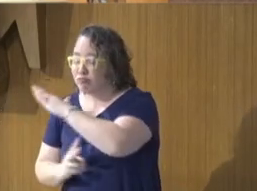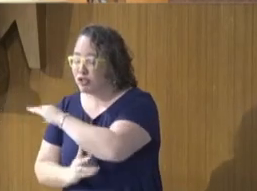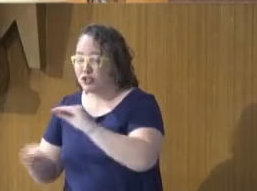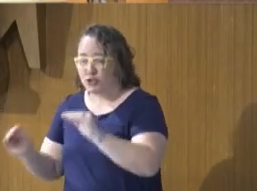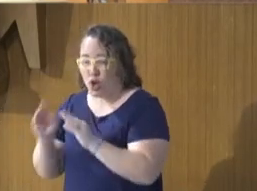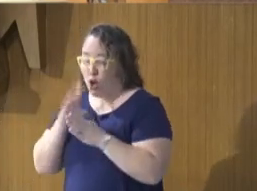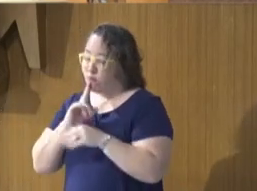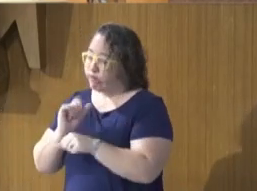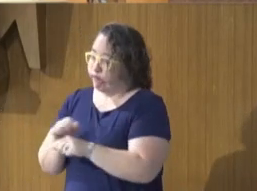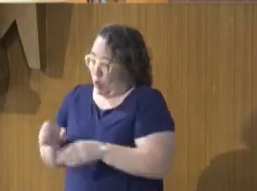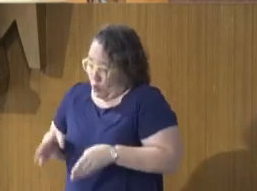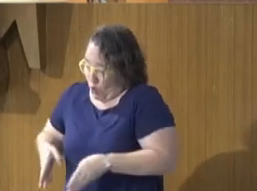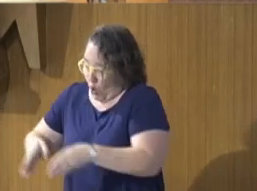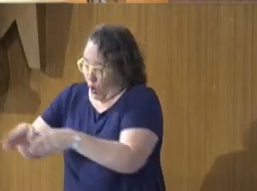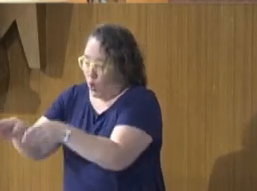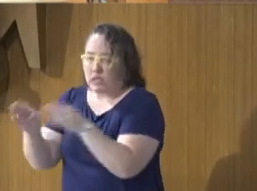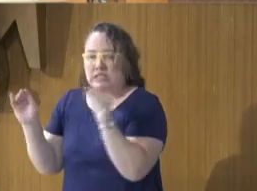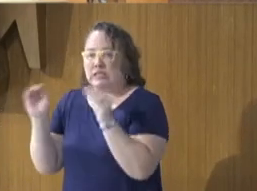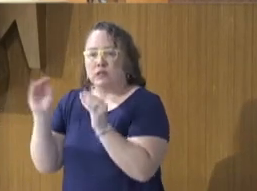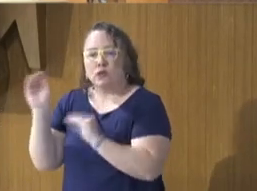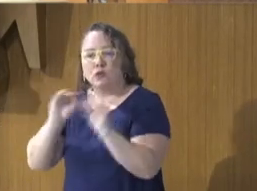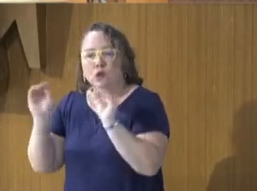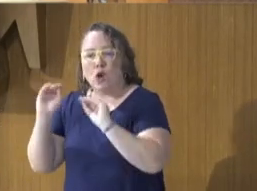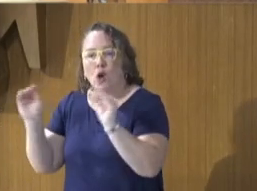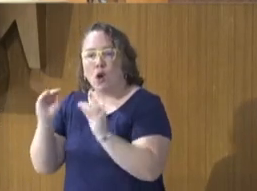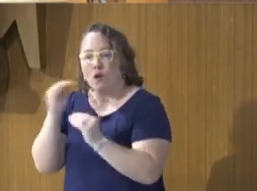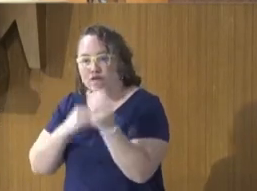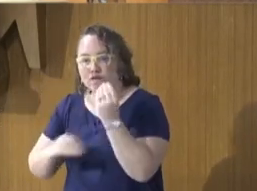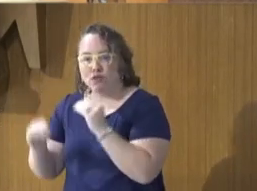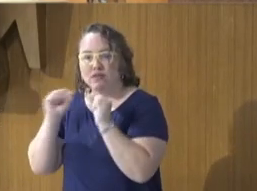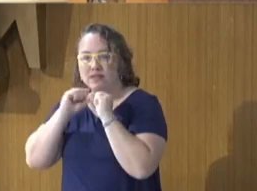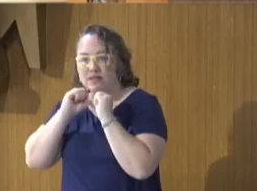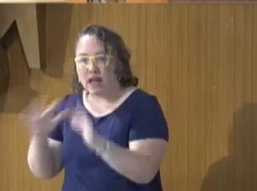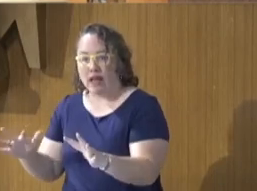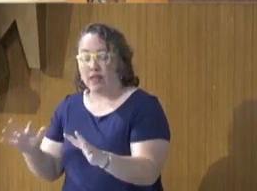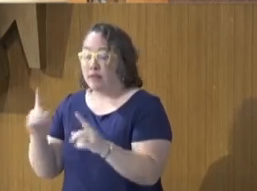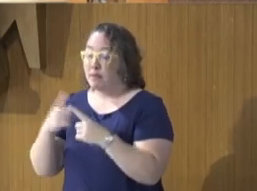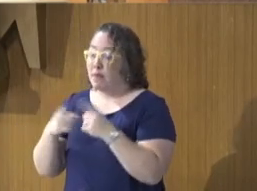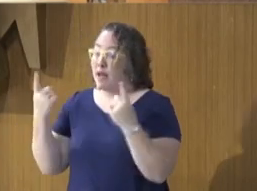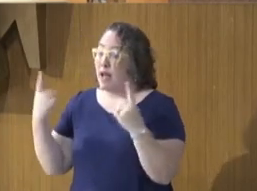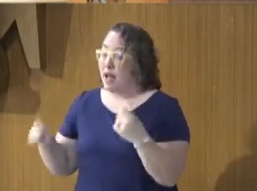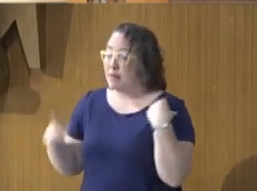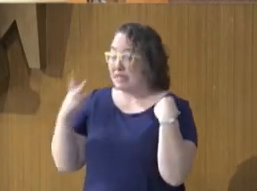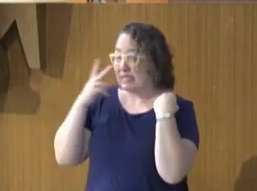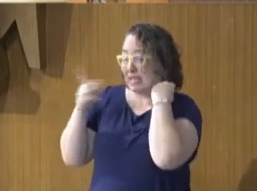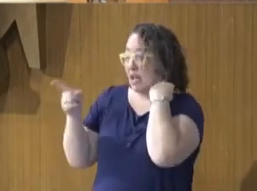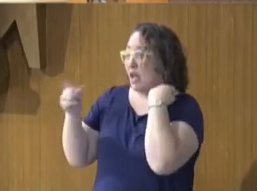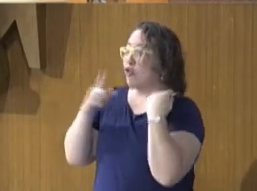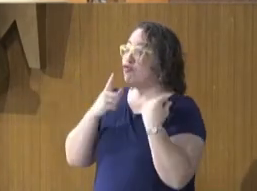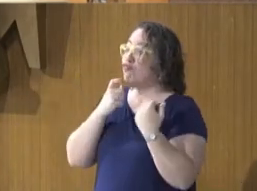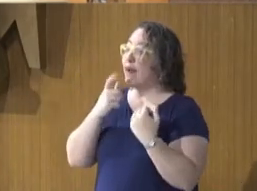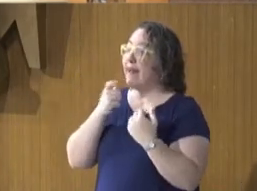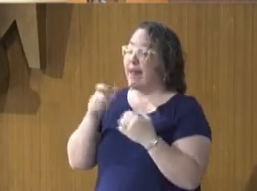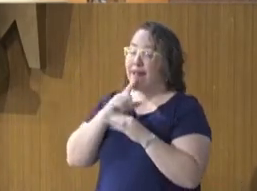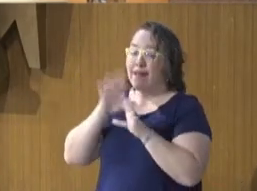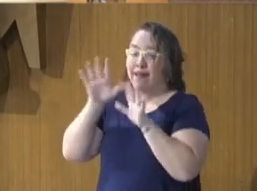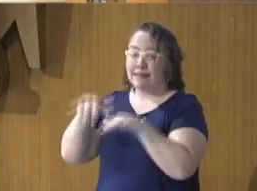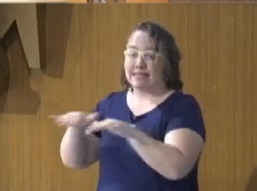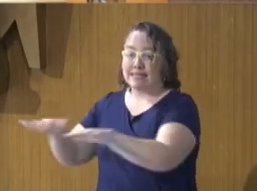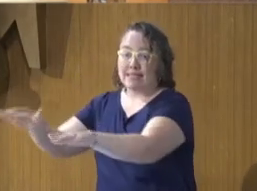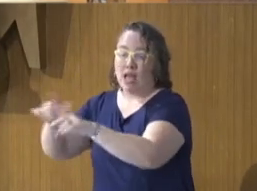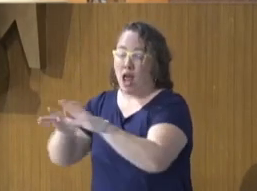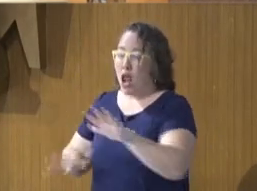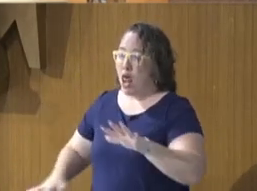there was no food. And on this way, all anyone could see was the shimmering Red Sea and then a huge